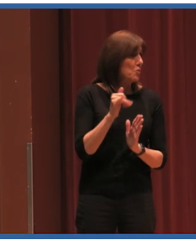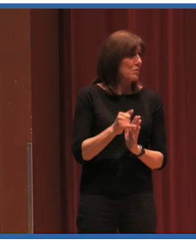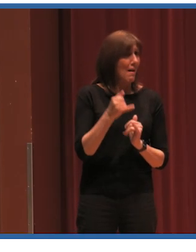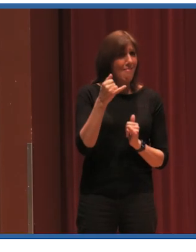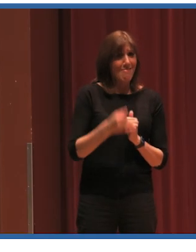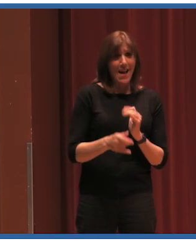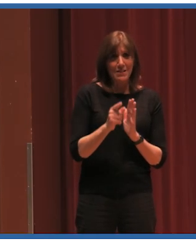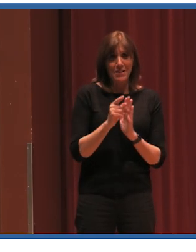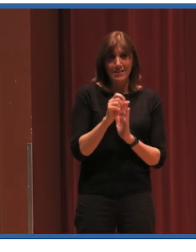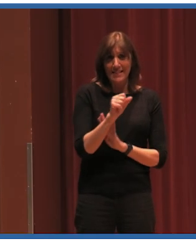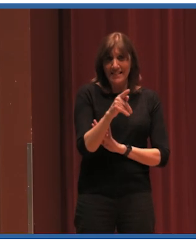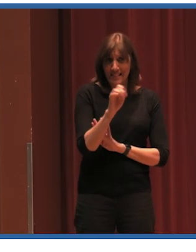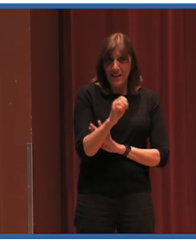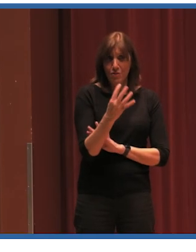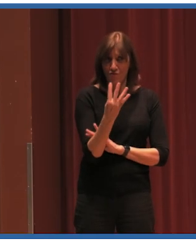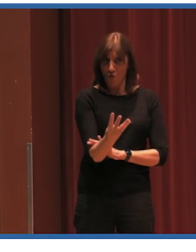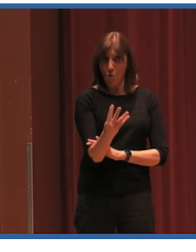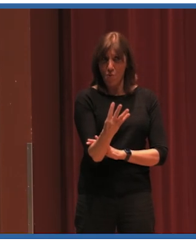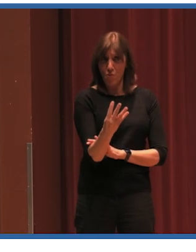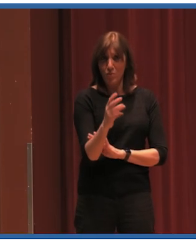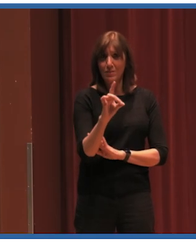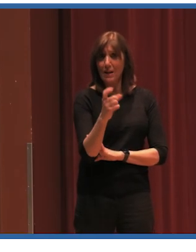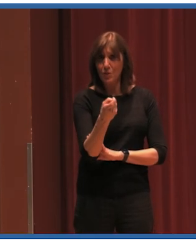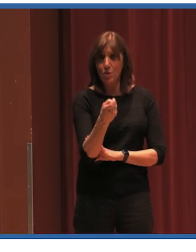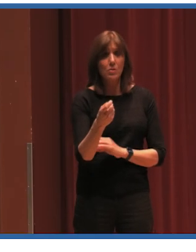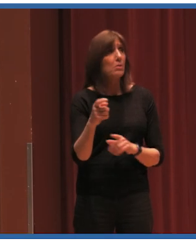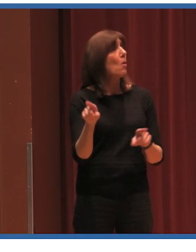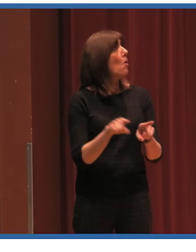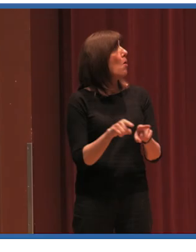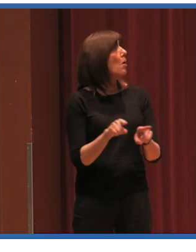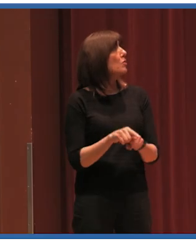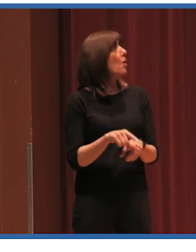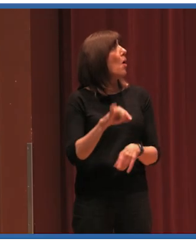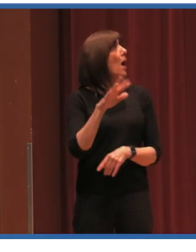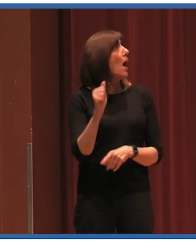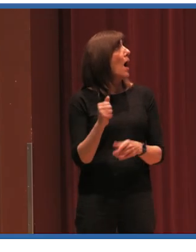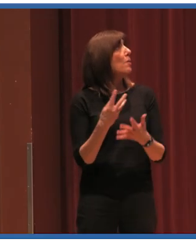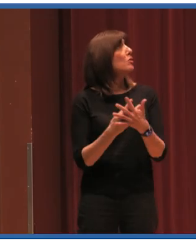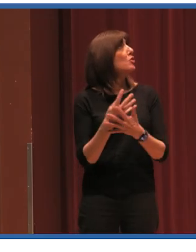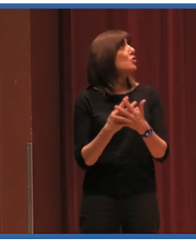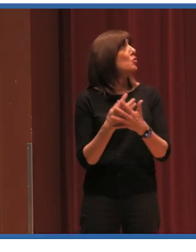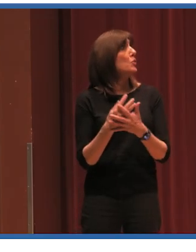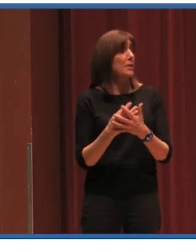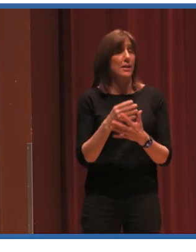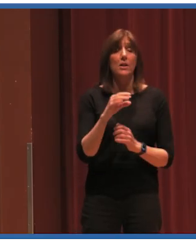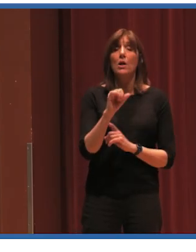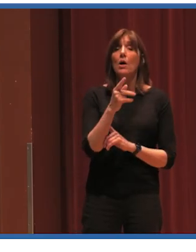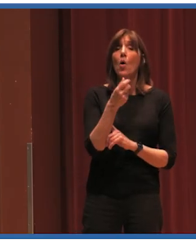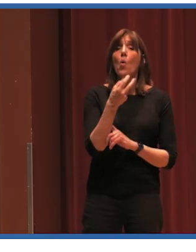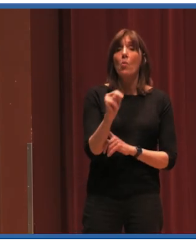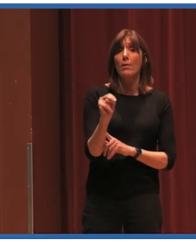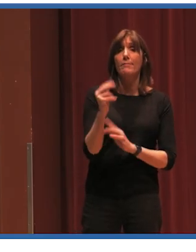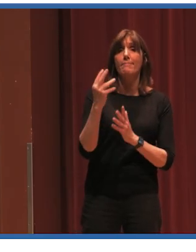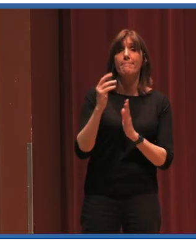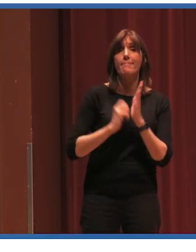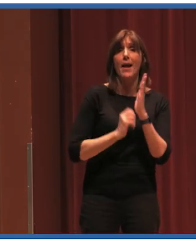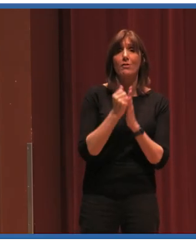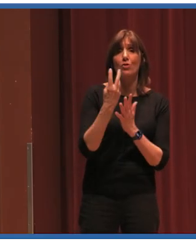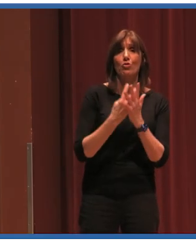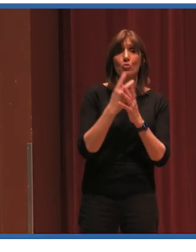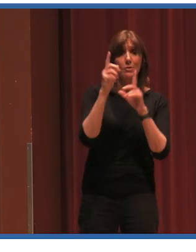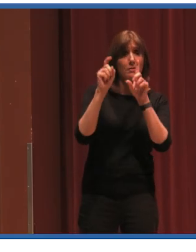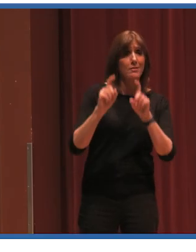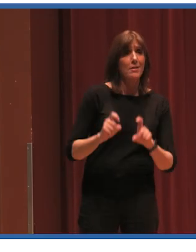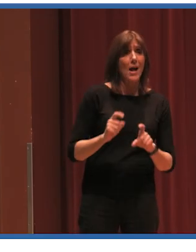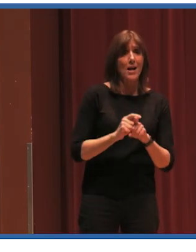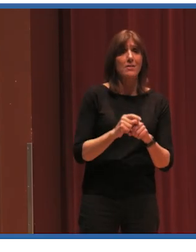rate. Also want to highlight another program, the Iowa Get Screened program for colorectal cancer screening. This is Department of Health